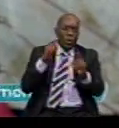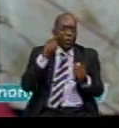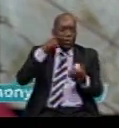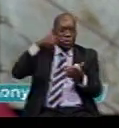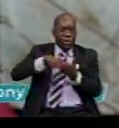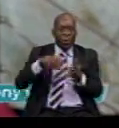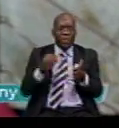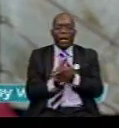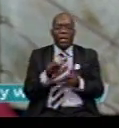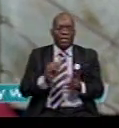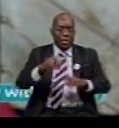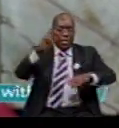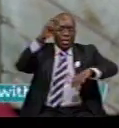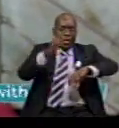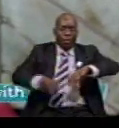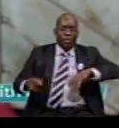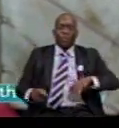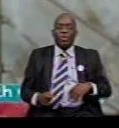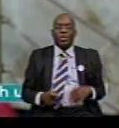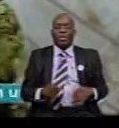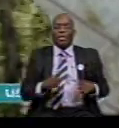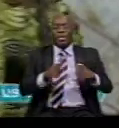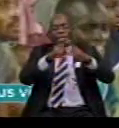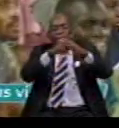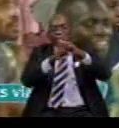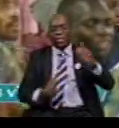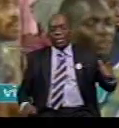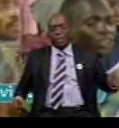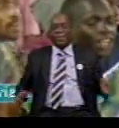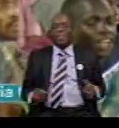better. Praise the Lord.